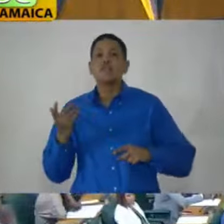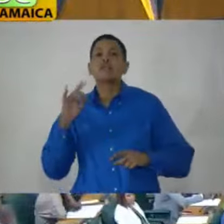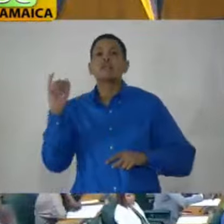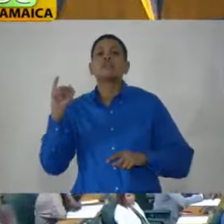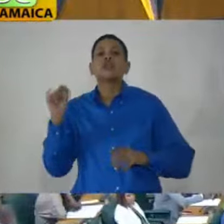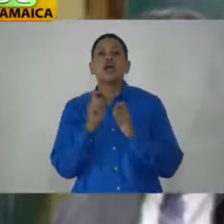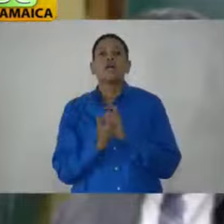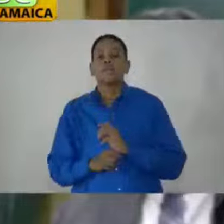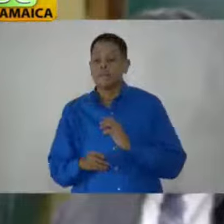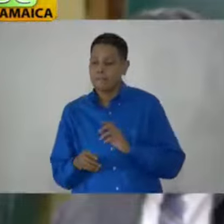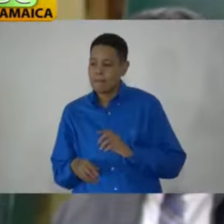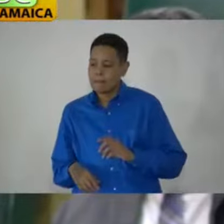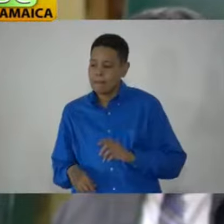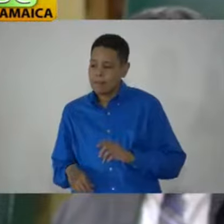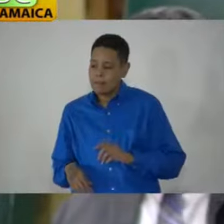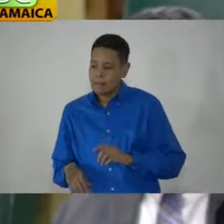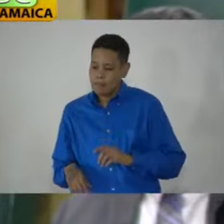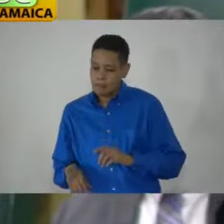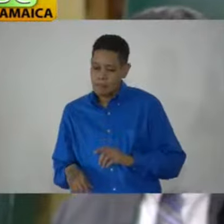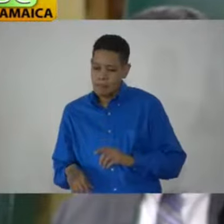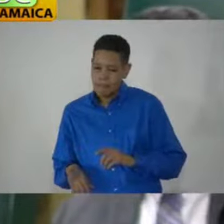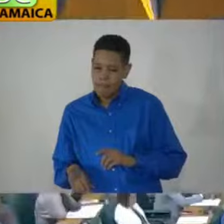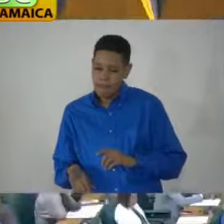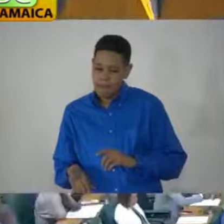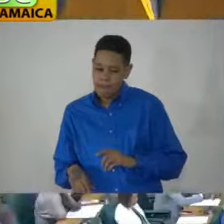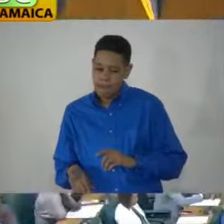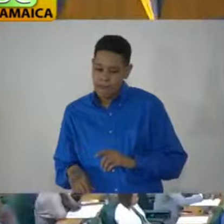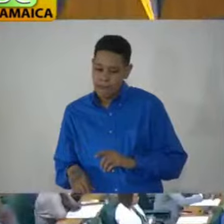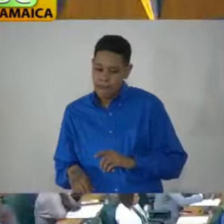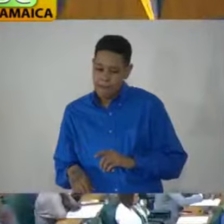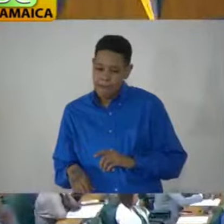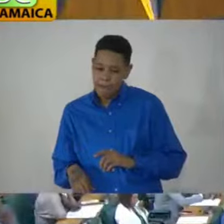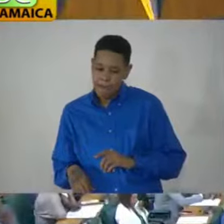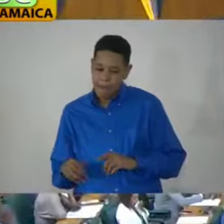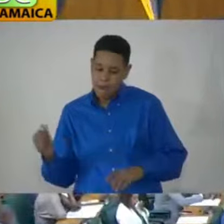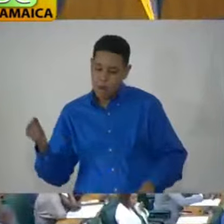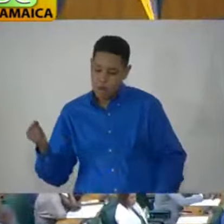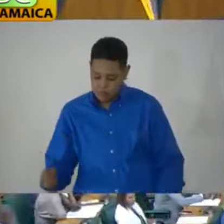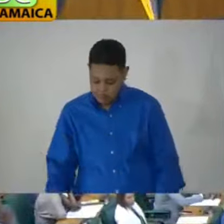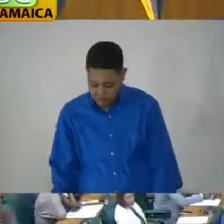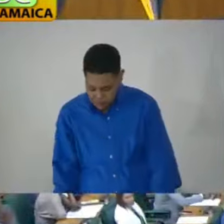insurance amendment of... No, sorry. Minister, hold a moment, please.